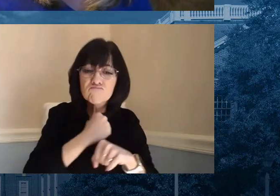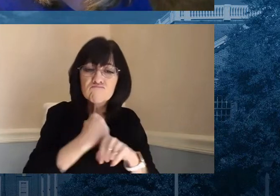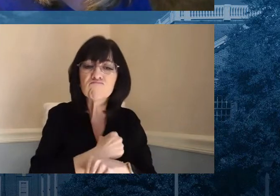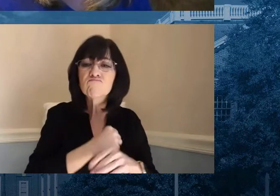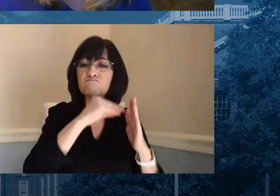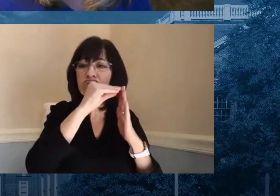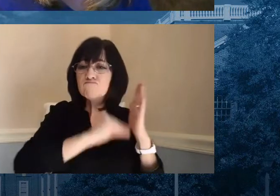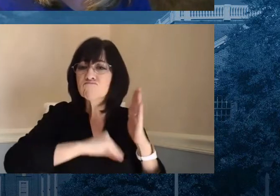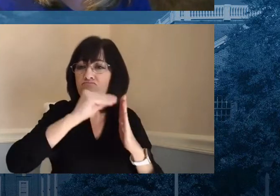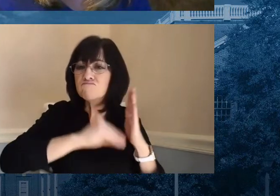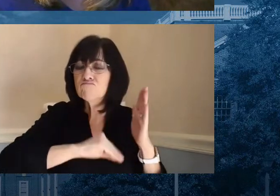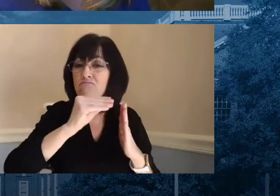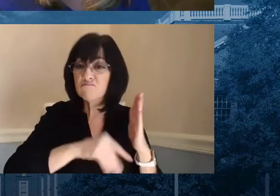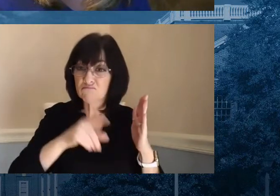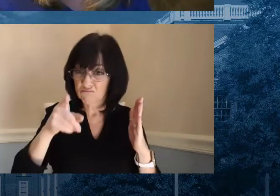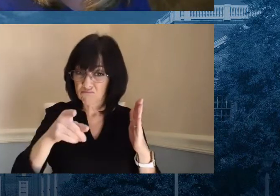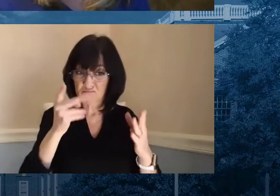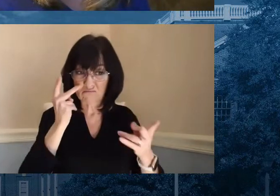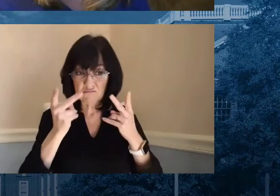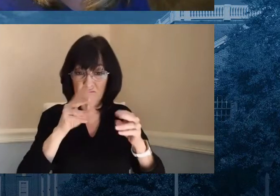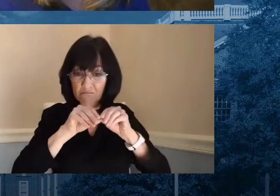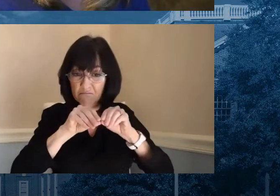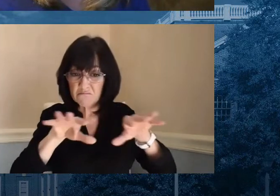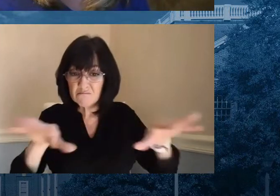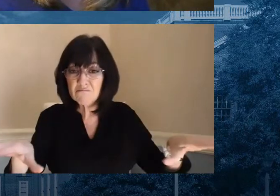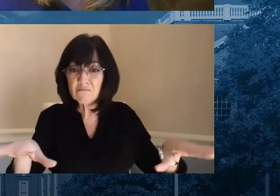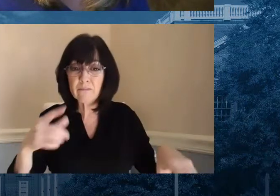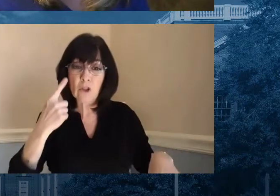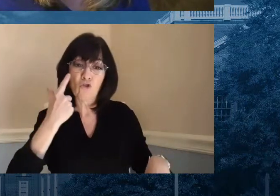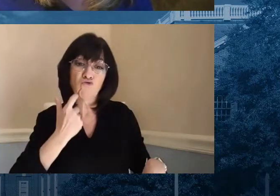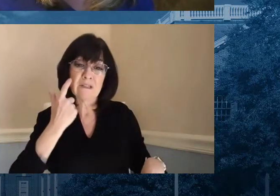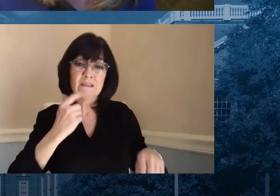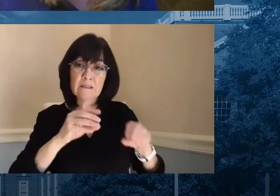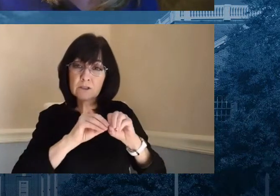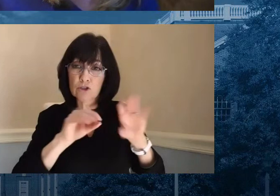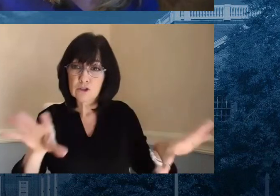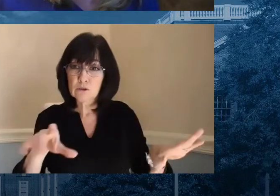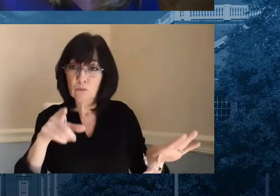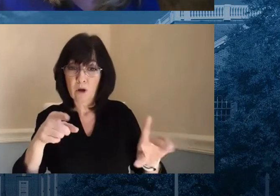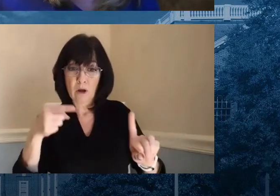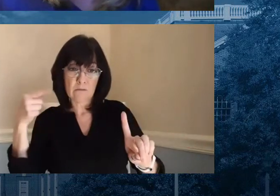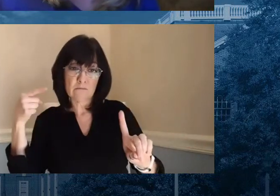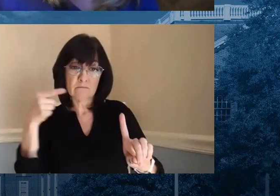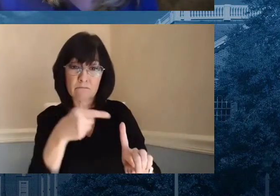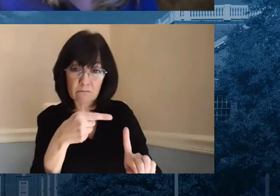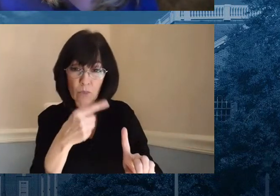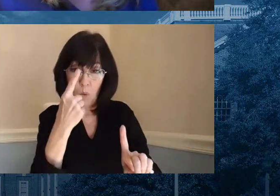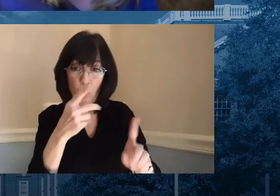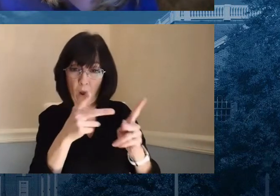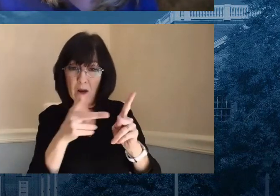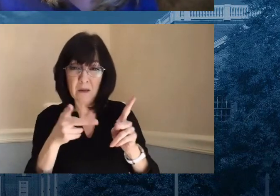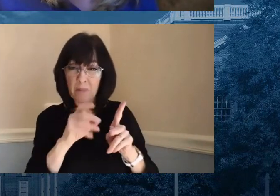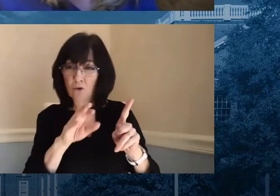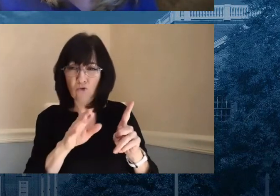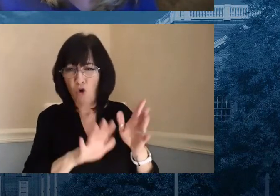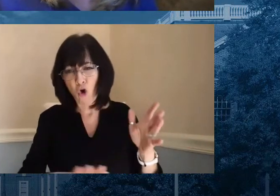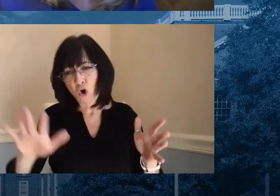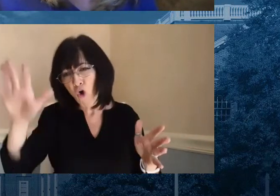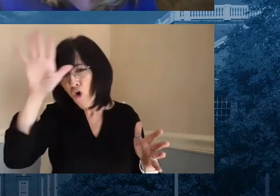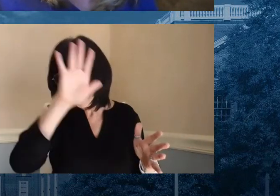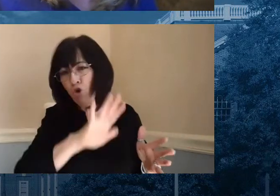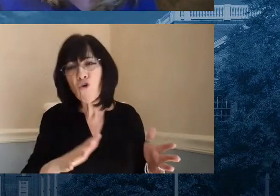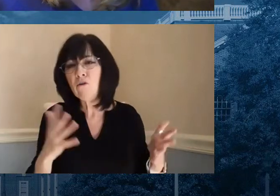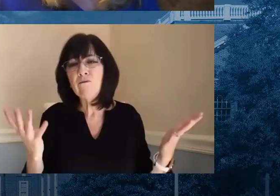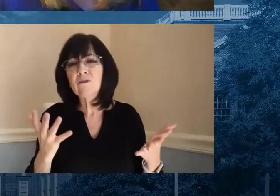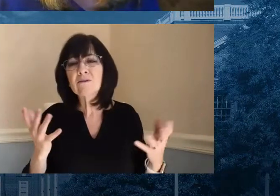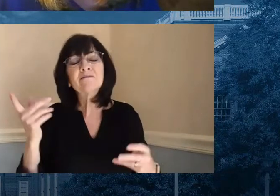been occurring recently? Is it concentrated in any one place, or do you have any indication of kind of where the spread's happening? Yeah,